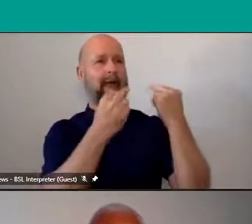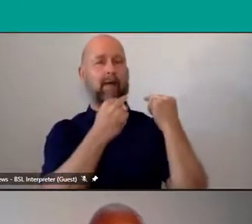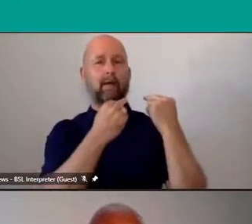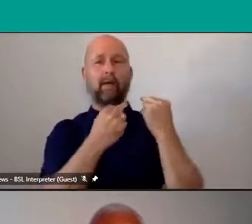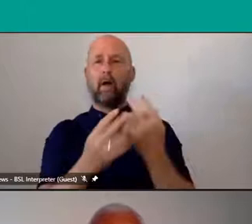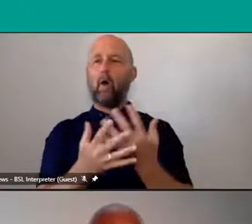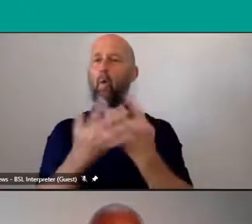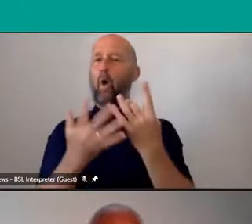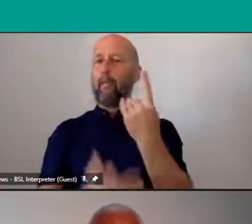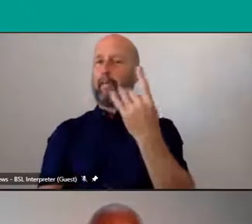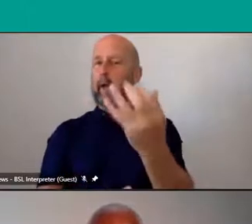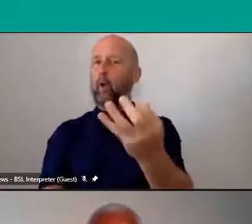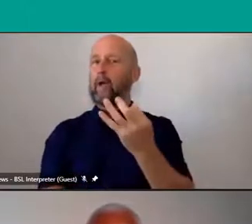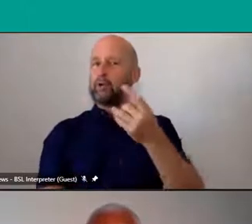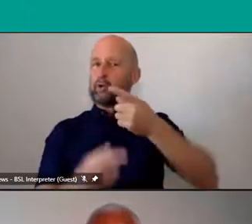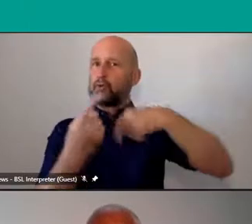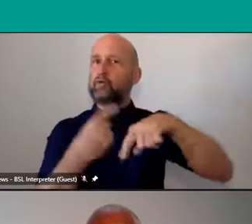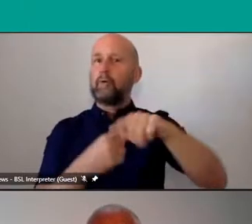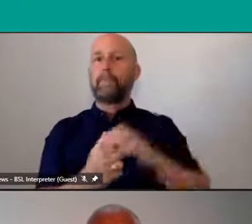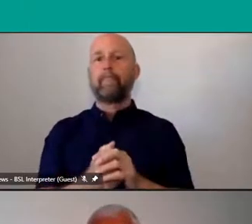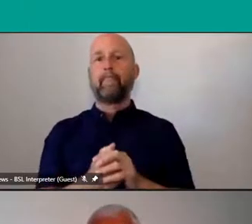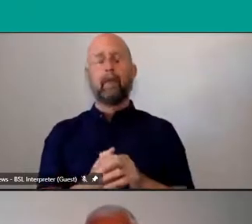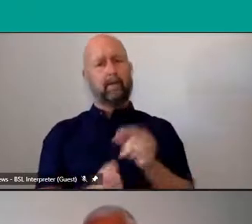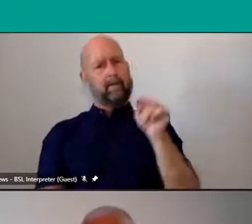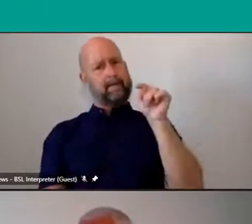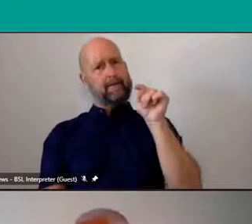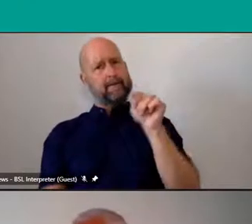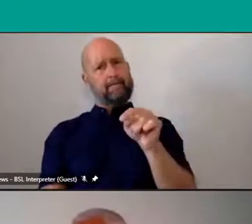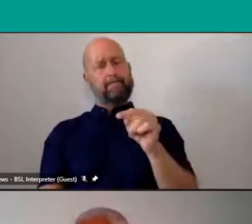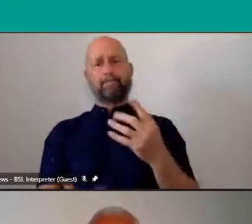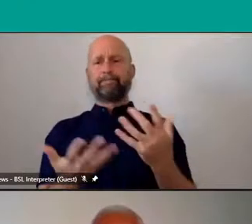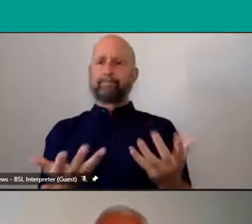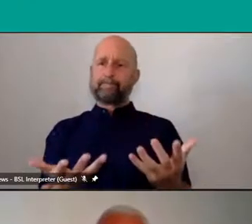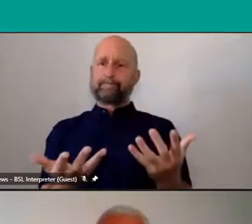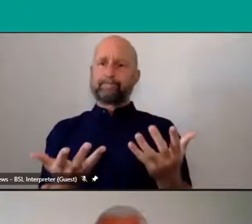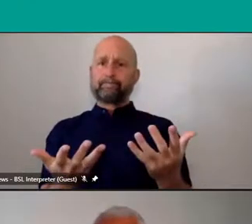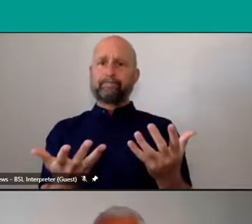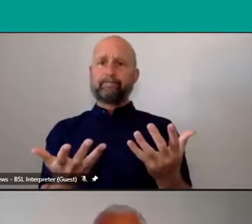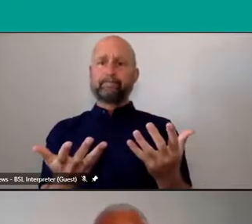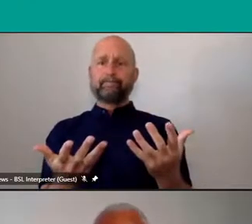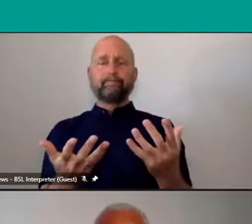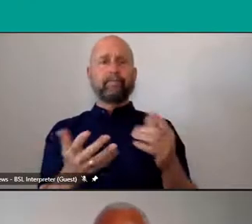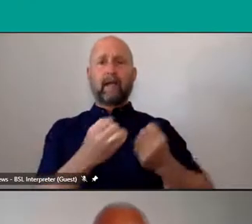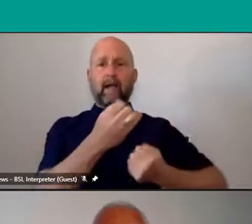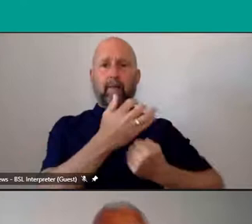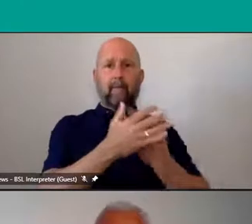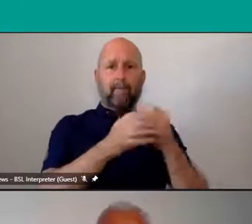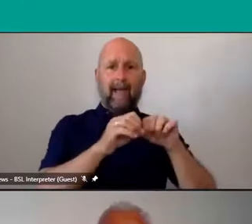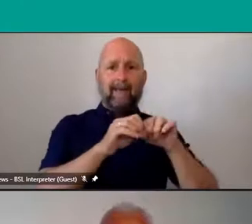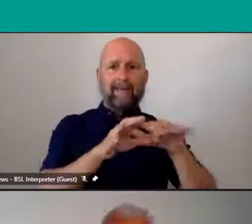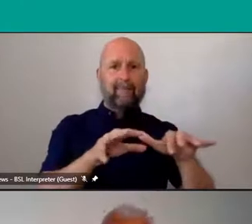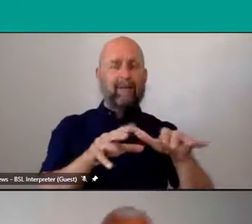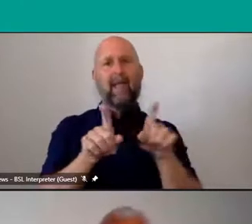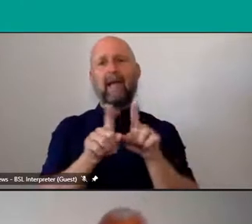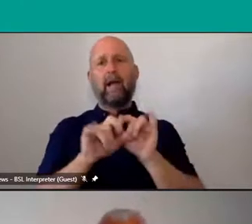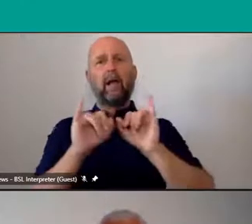question to this enormous double pandemic, this perfect